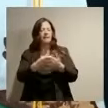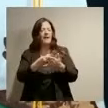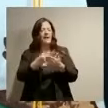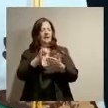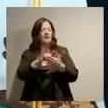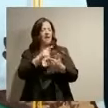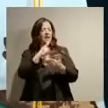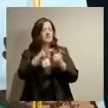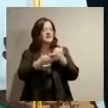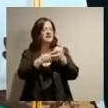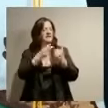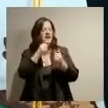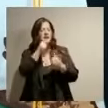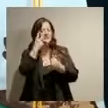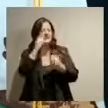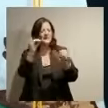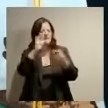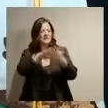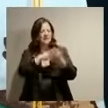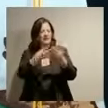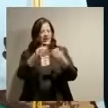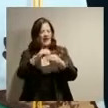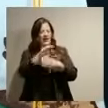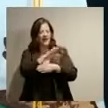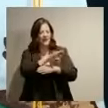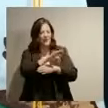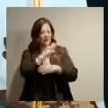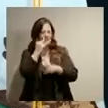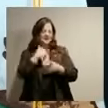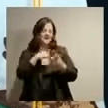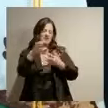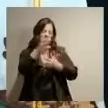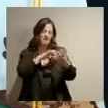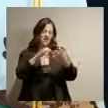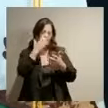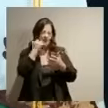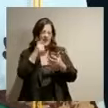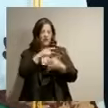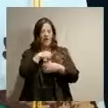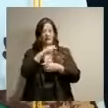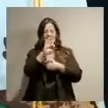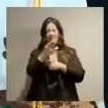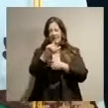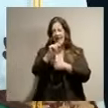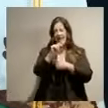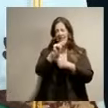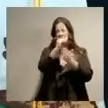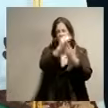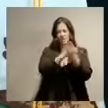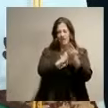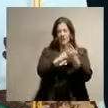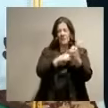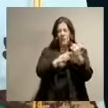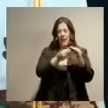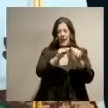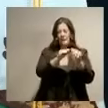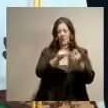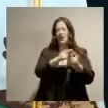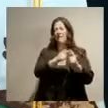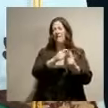see a chart that has. It was confusing because it said in the fact sheet had one number, then he